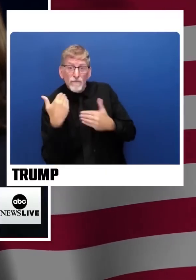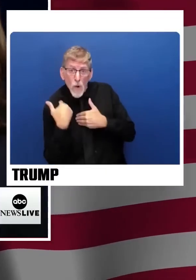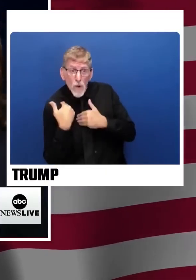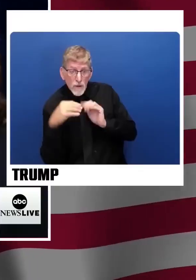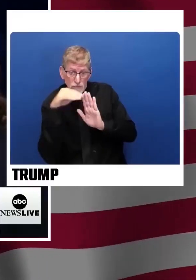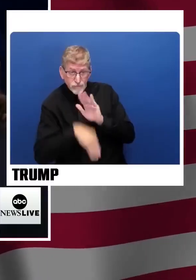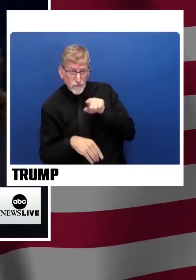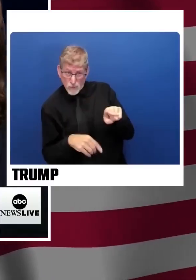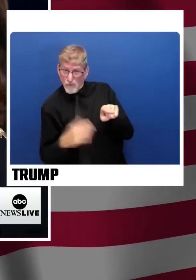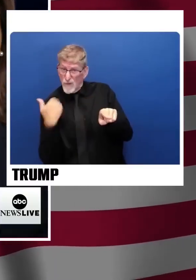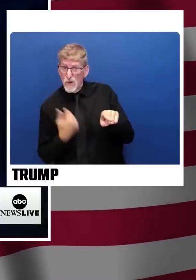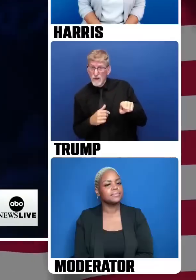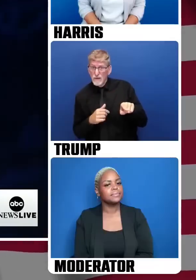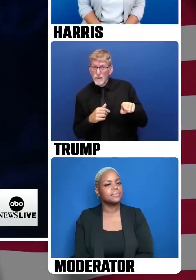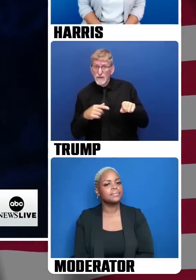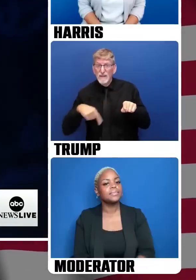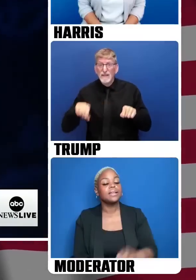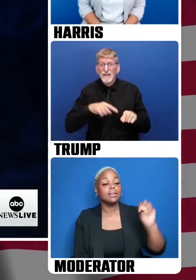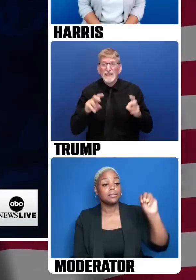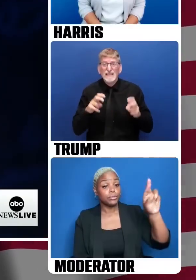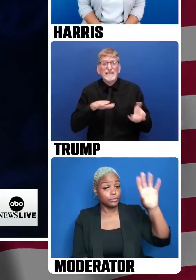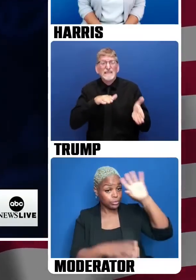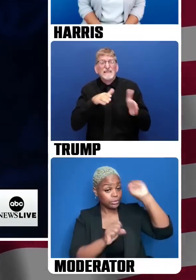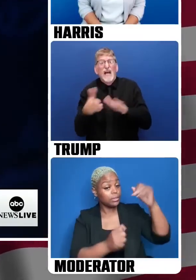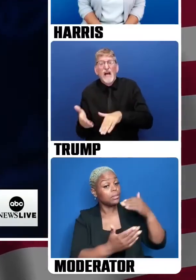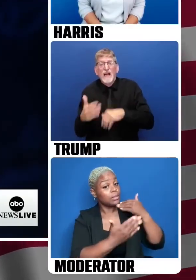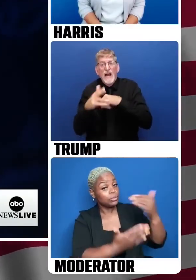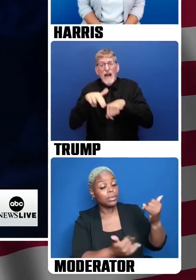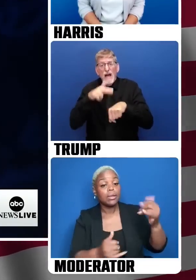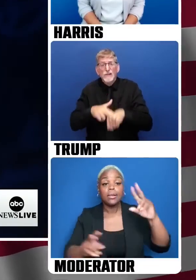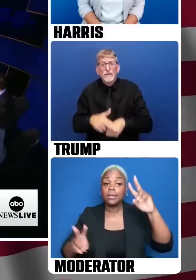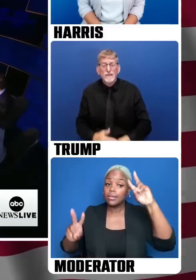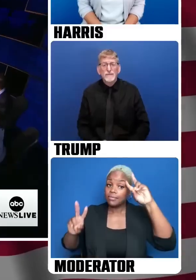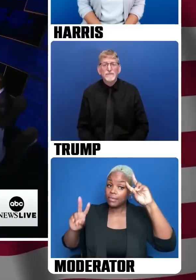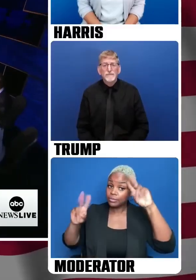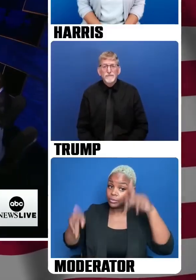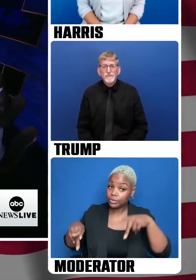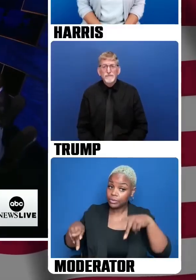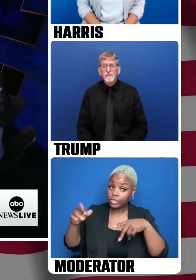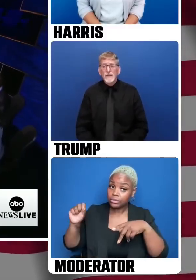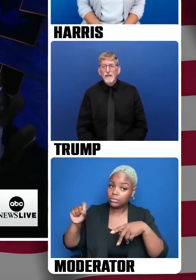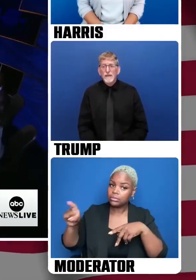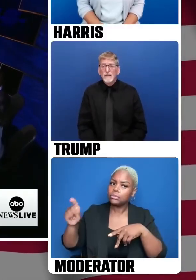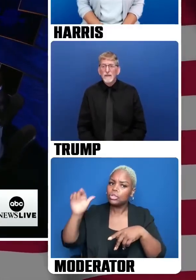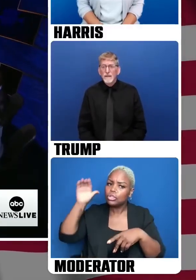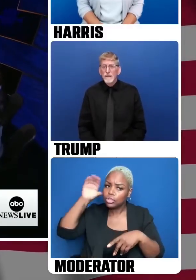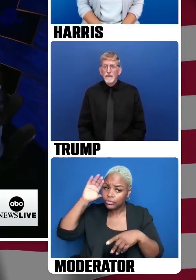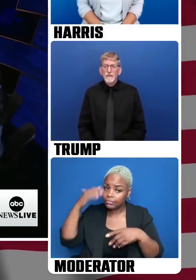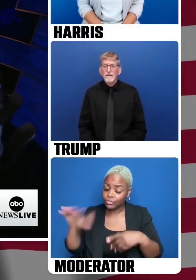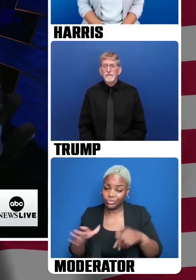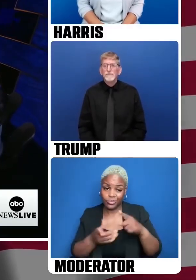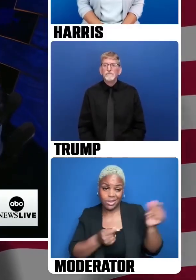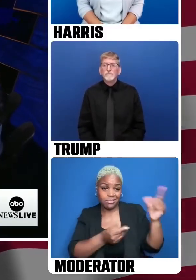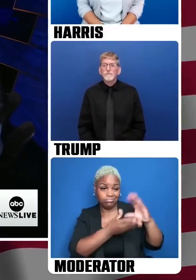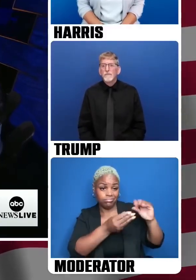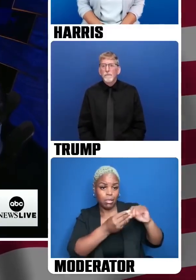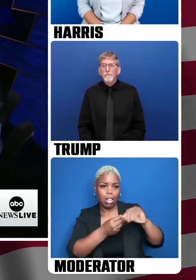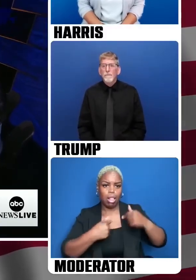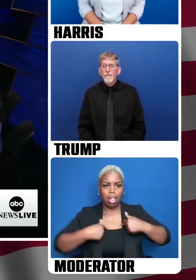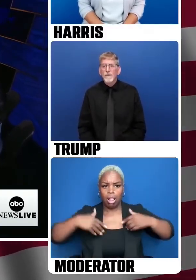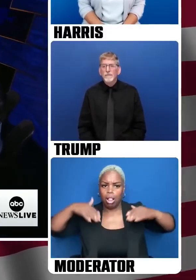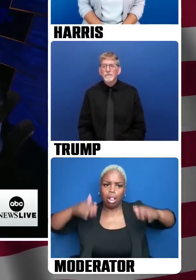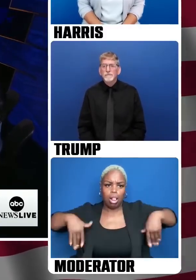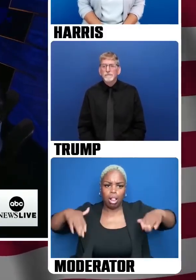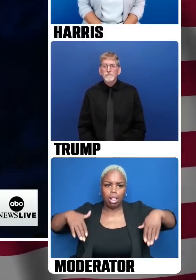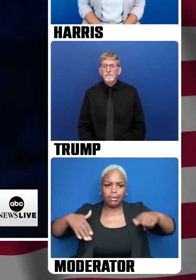David. Mr. President, thank you. Vice President Harris, you heard the president there tonight. He said he didn't say that he lost by a whisker. So he still believes he did